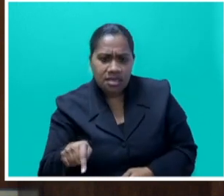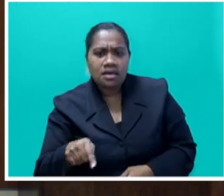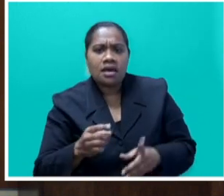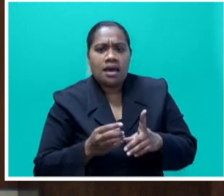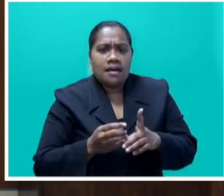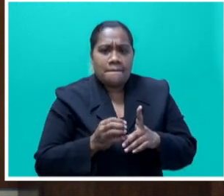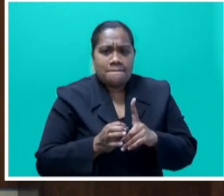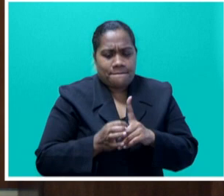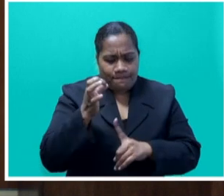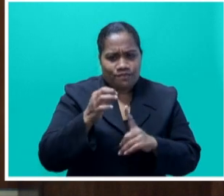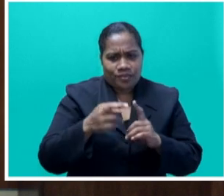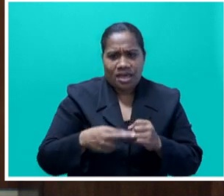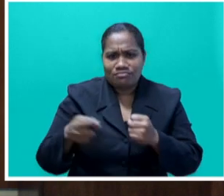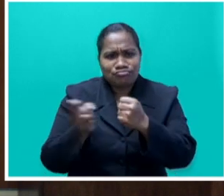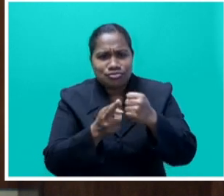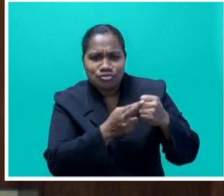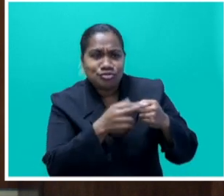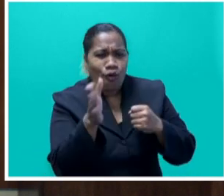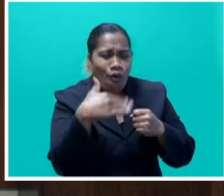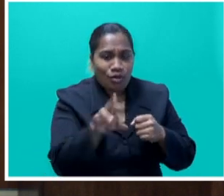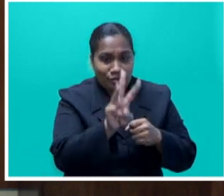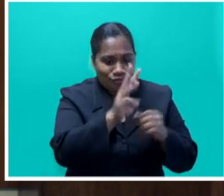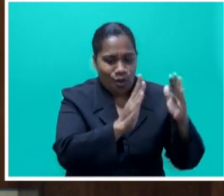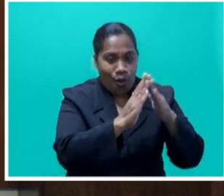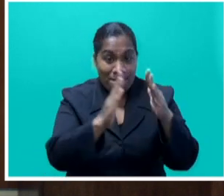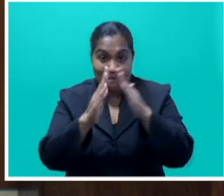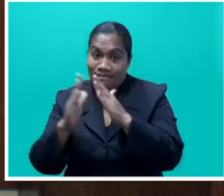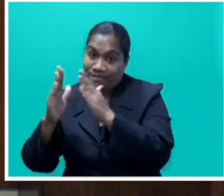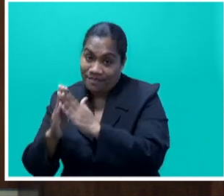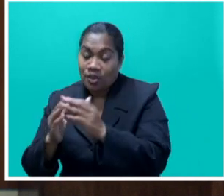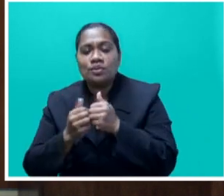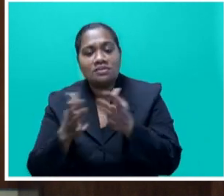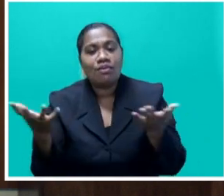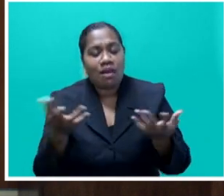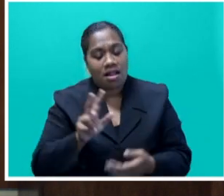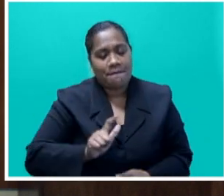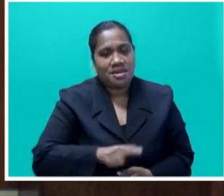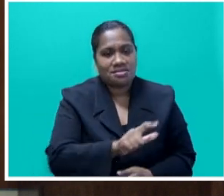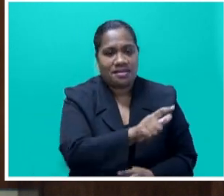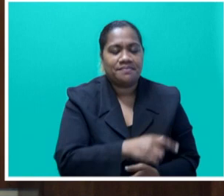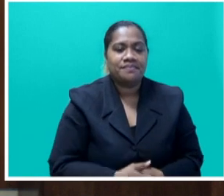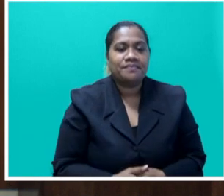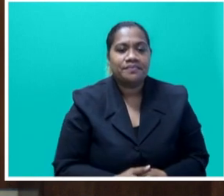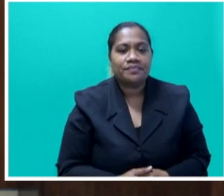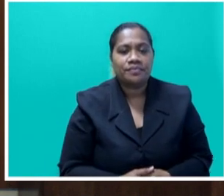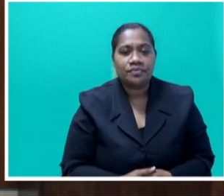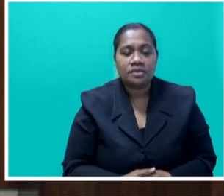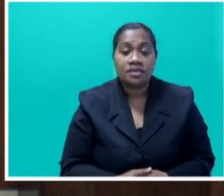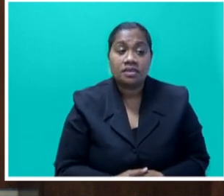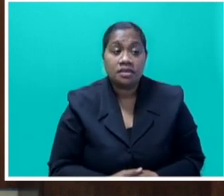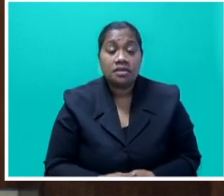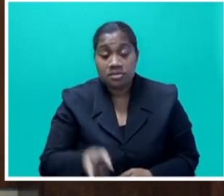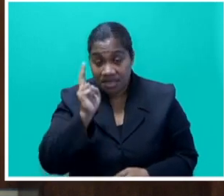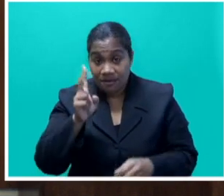and renovate all the 3 state homes. And we started off with Lambasa. To address the question again,